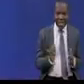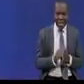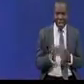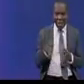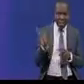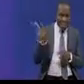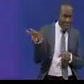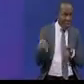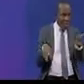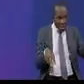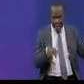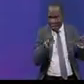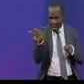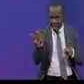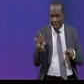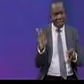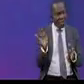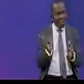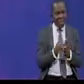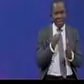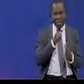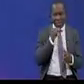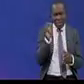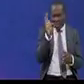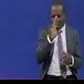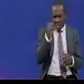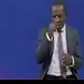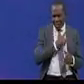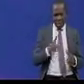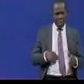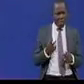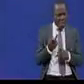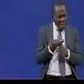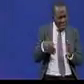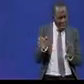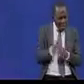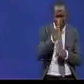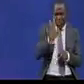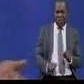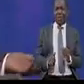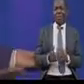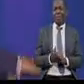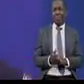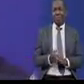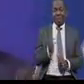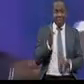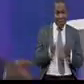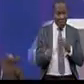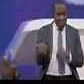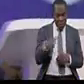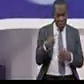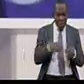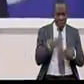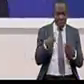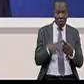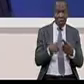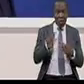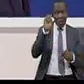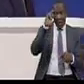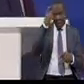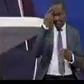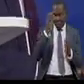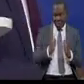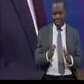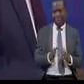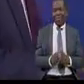not seeking the Lord diligently. If you went to the governor and you wanted something from him, and you're